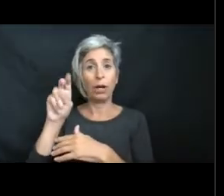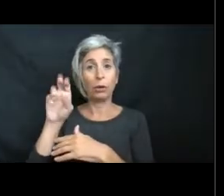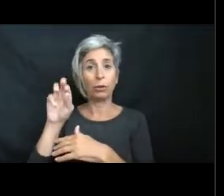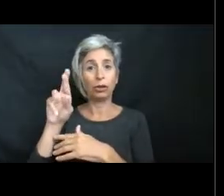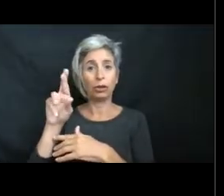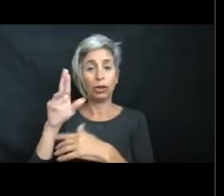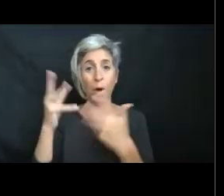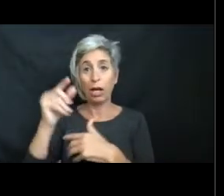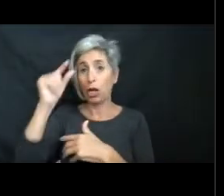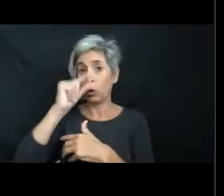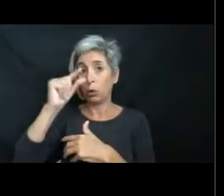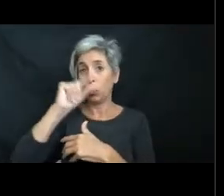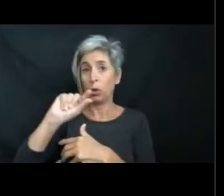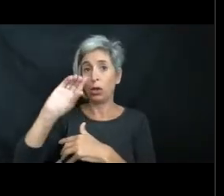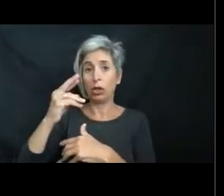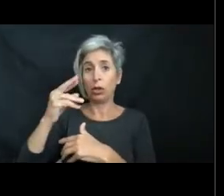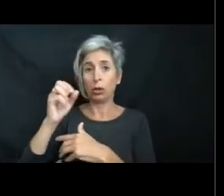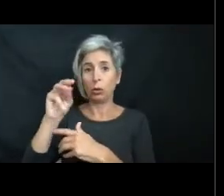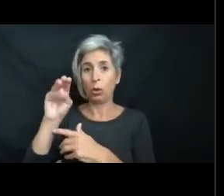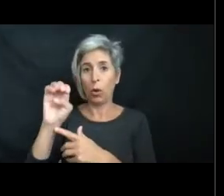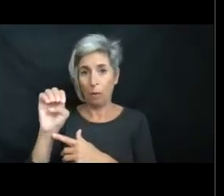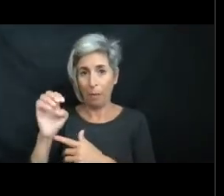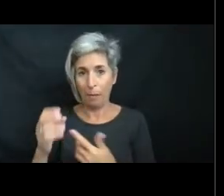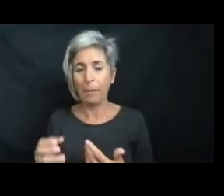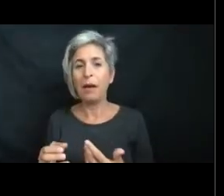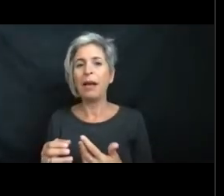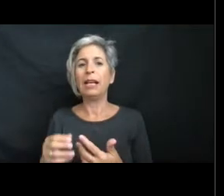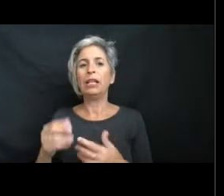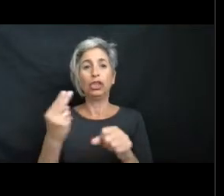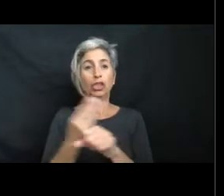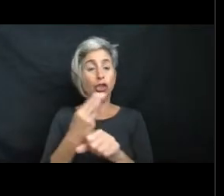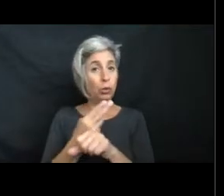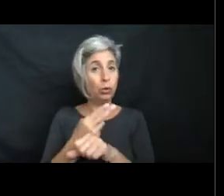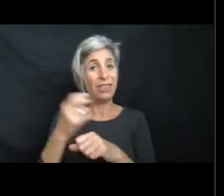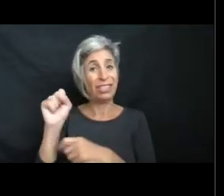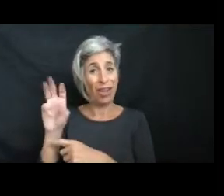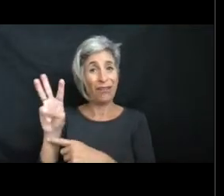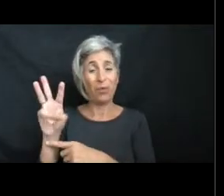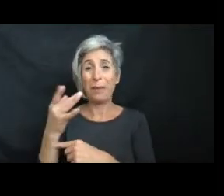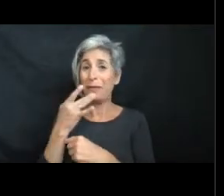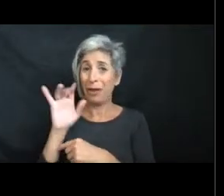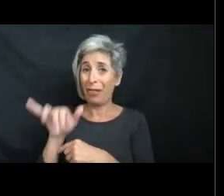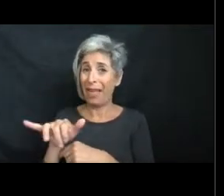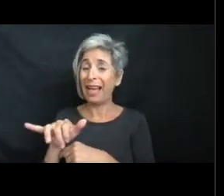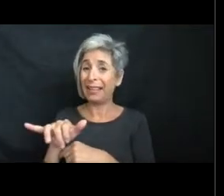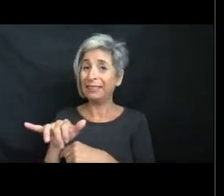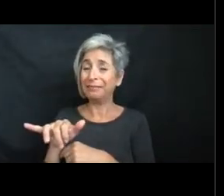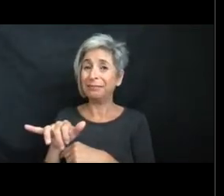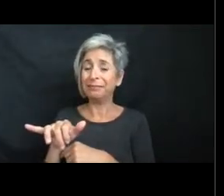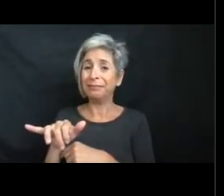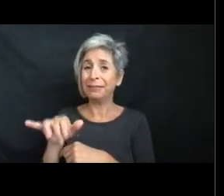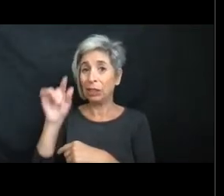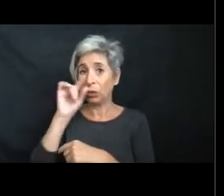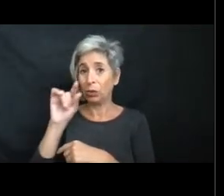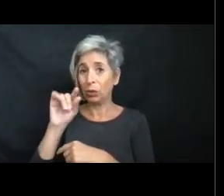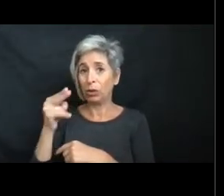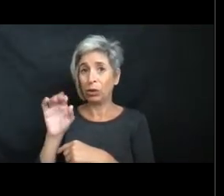Google Chrome. So when you do log in and use our software, that is preferred. We do